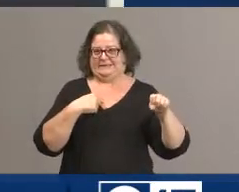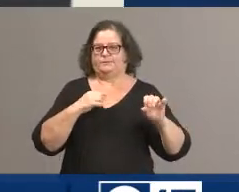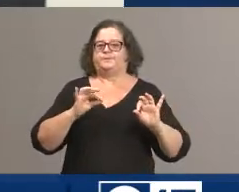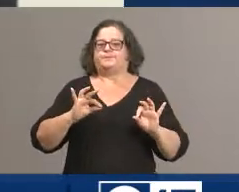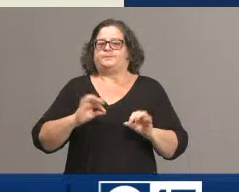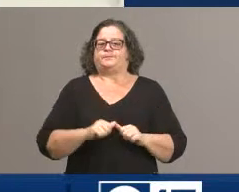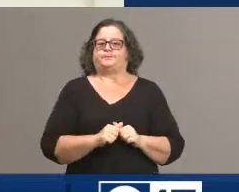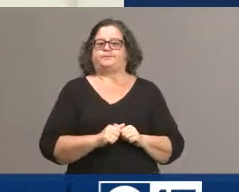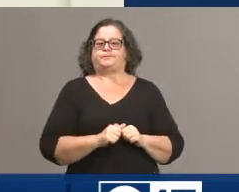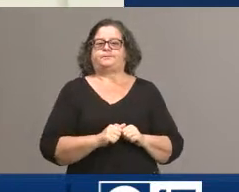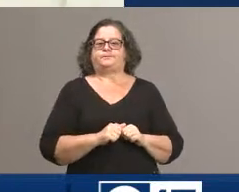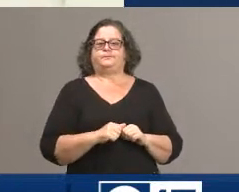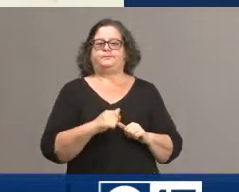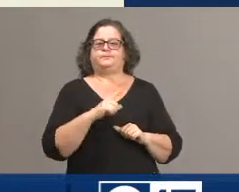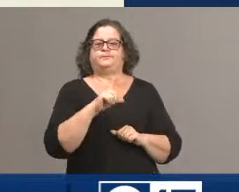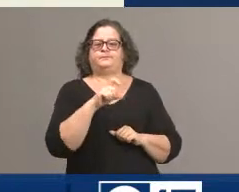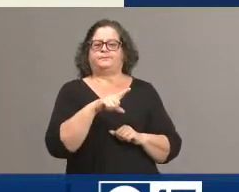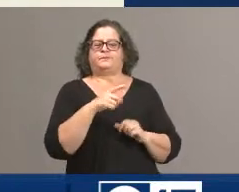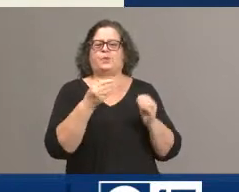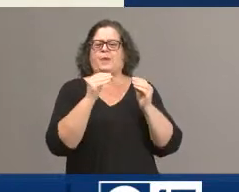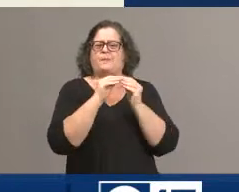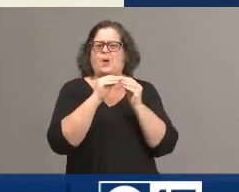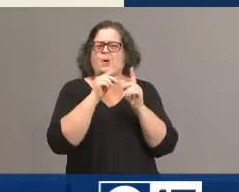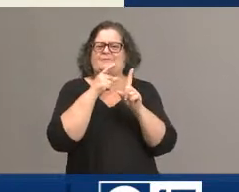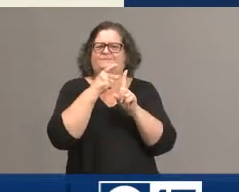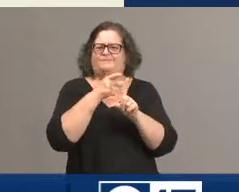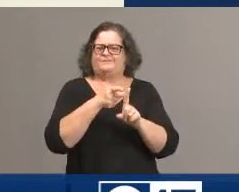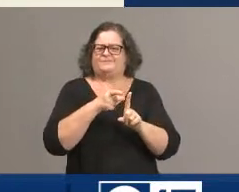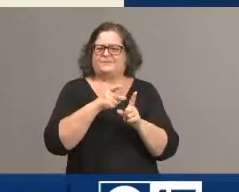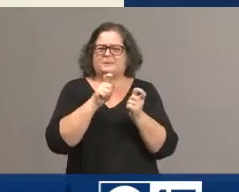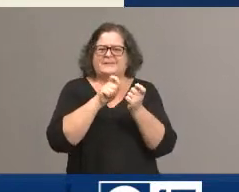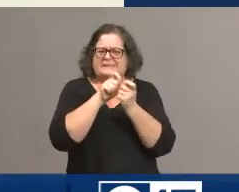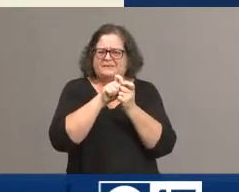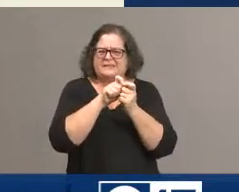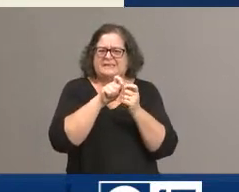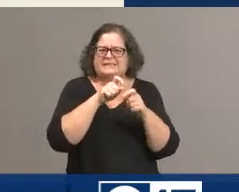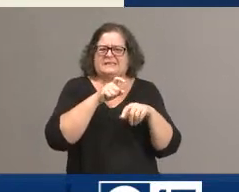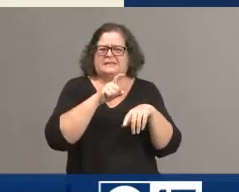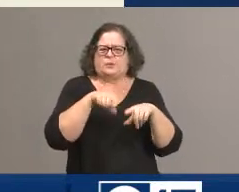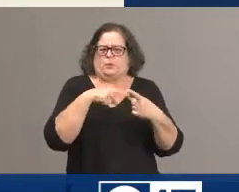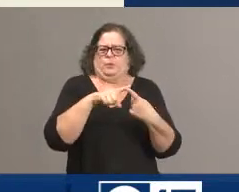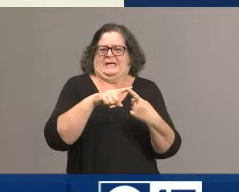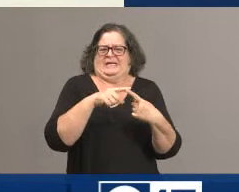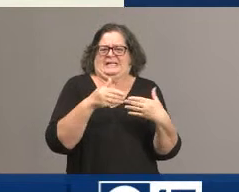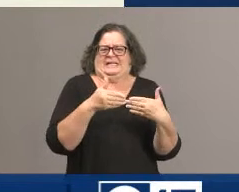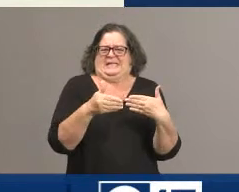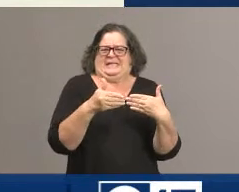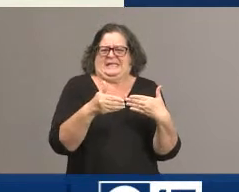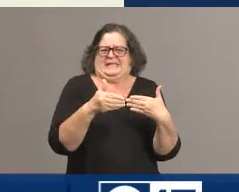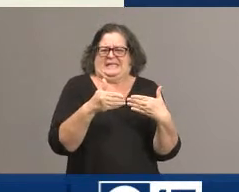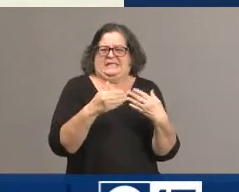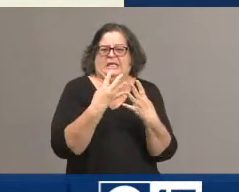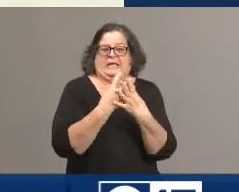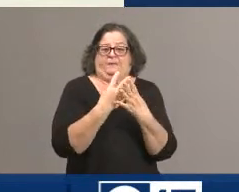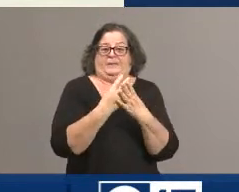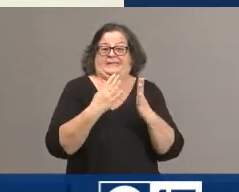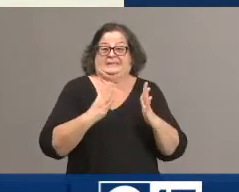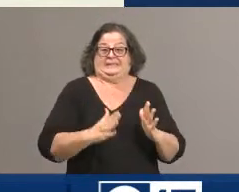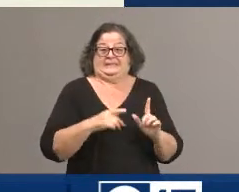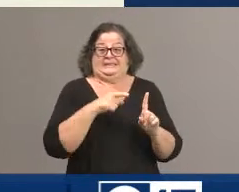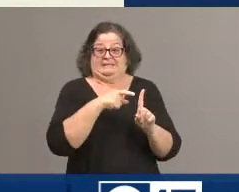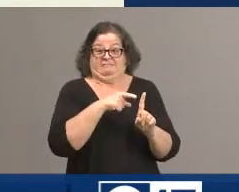specific timeline for when all inmates in Arizona will have a mask available to